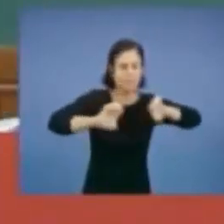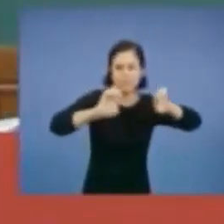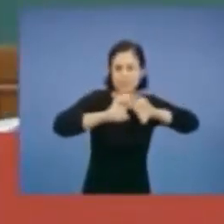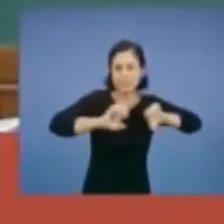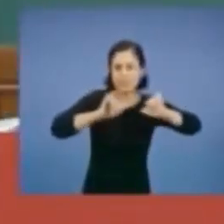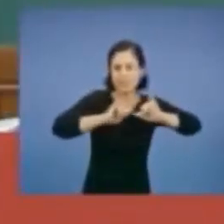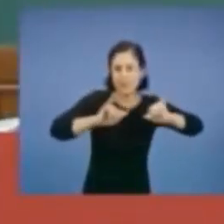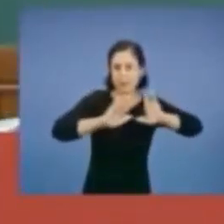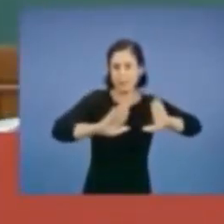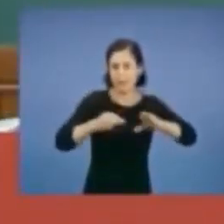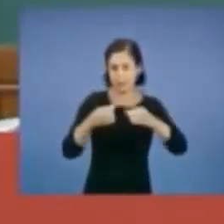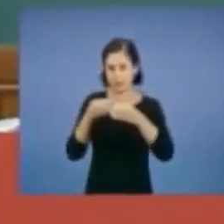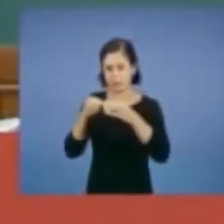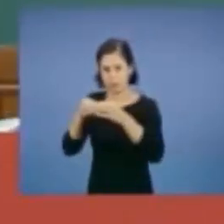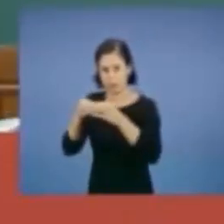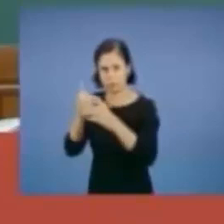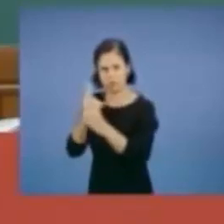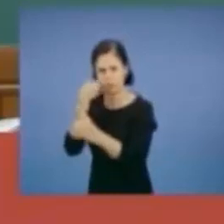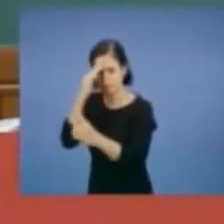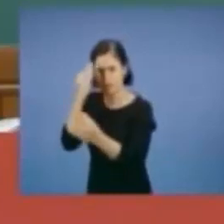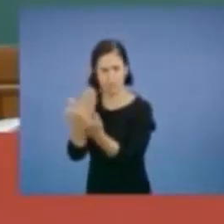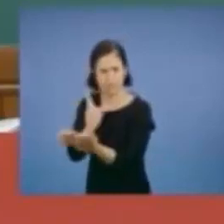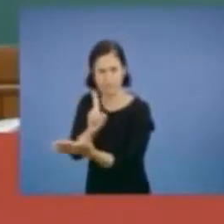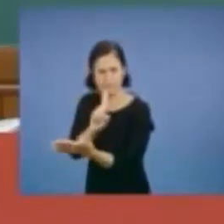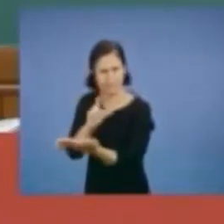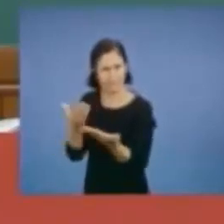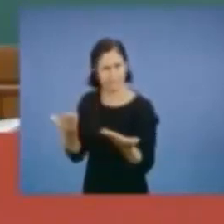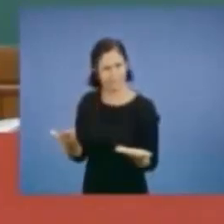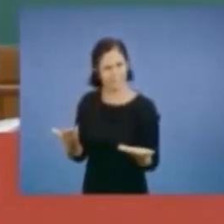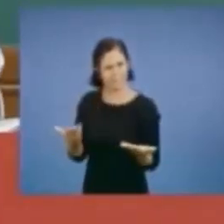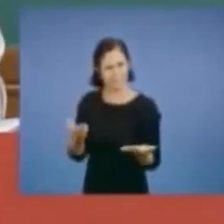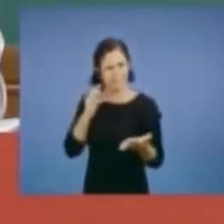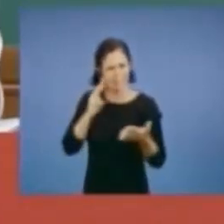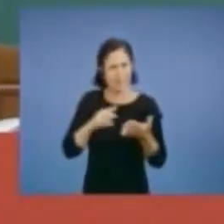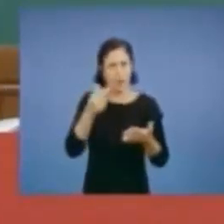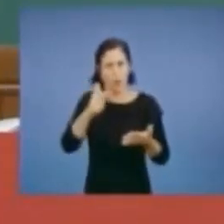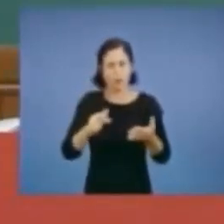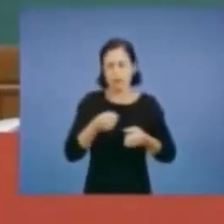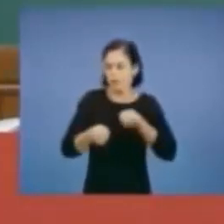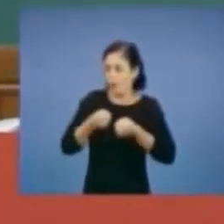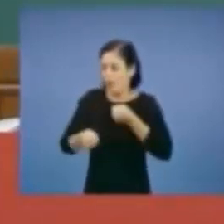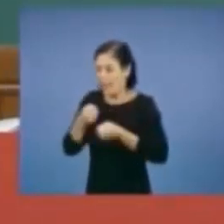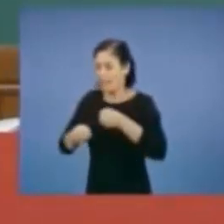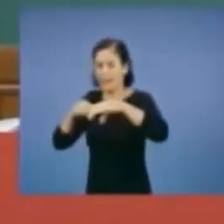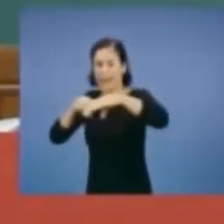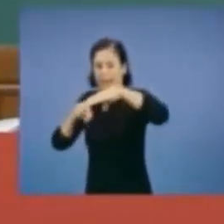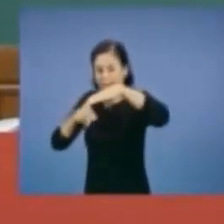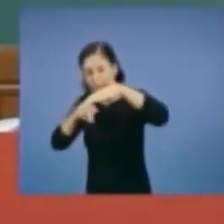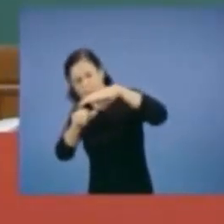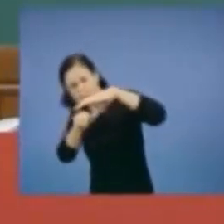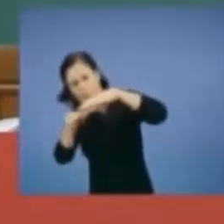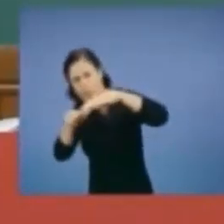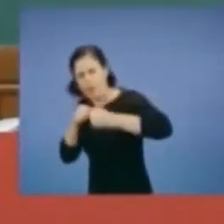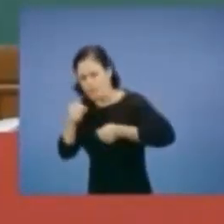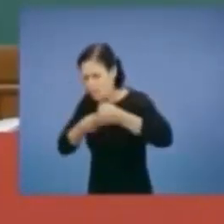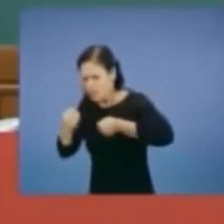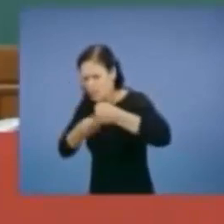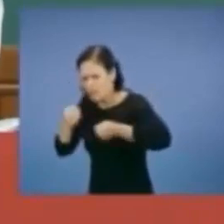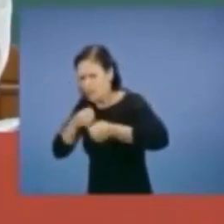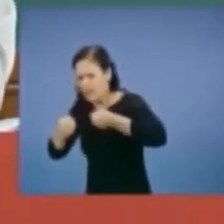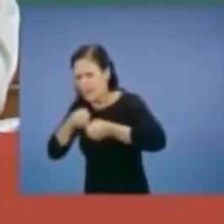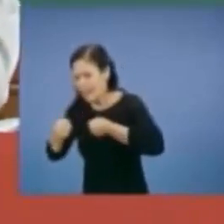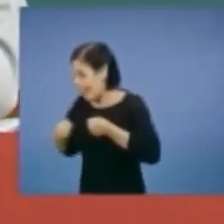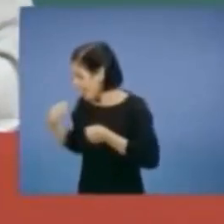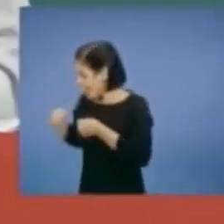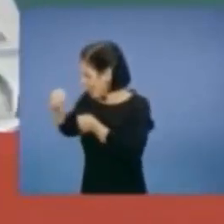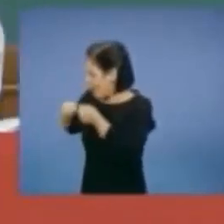have already given us the news, but they didn't believe. Others, and so they ran out to the tomb,